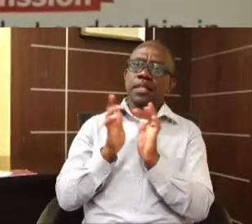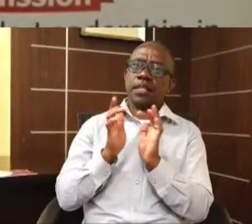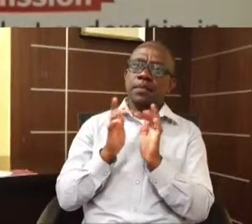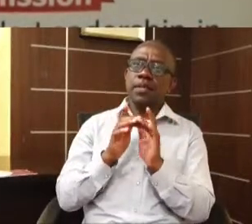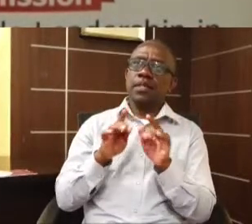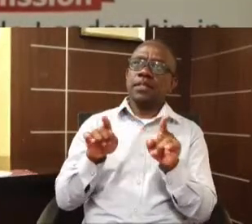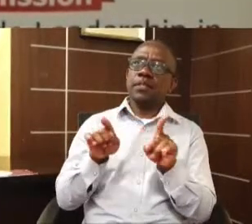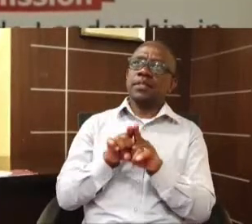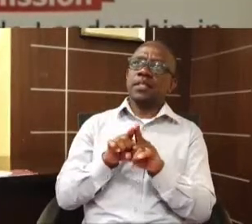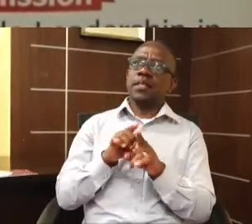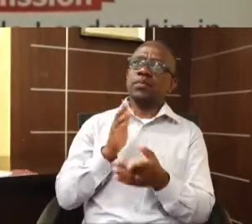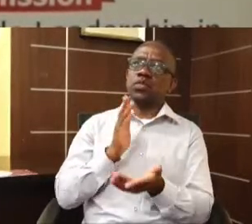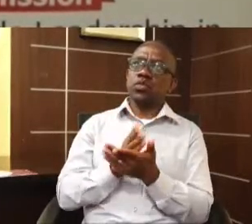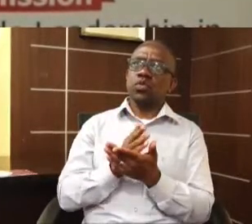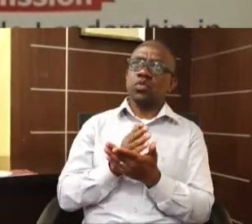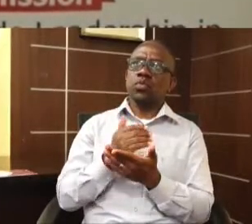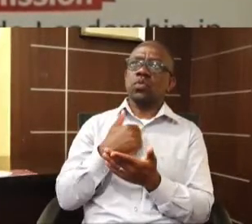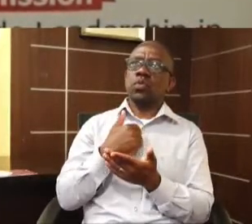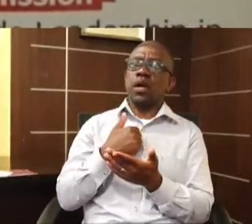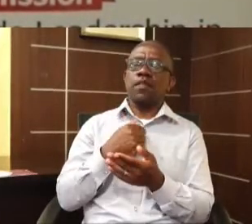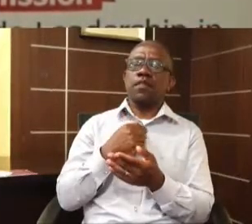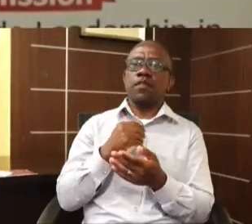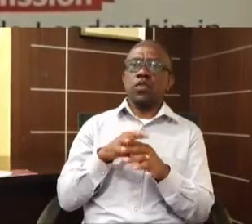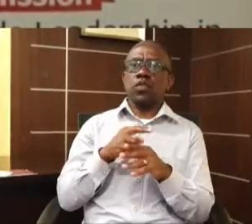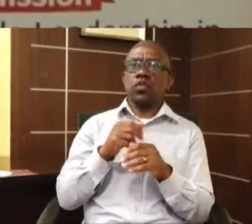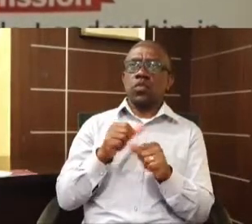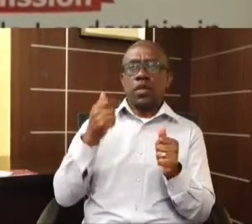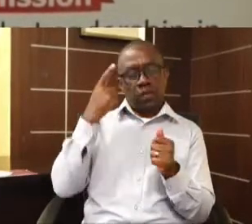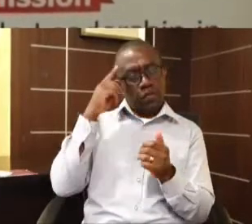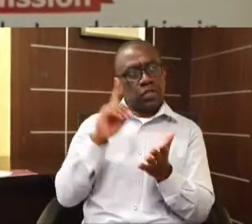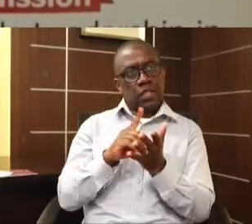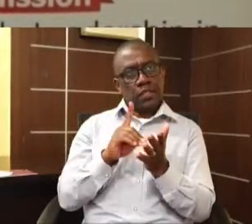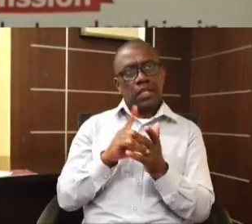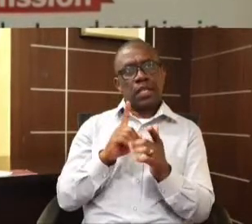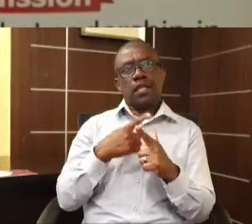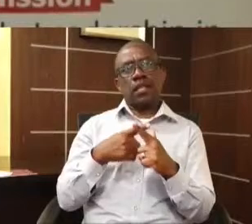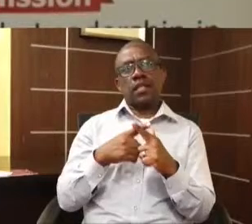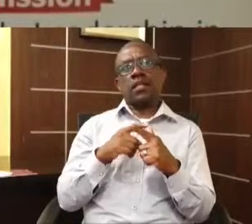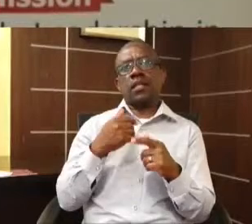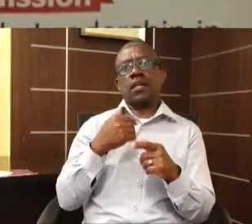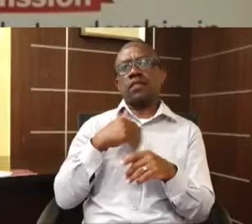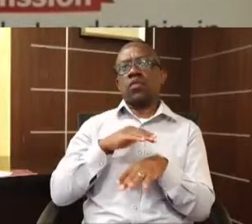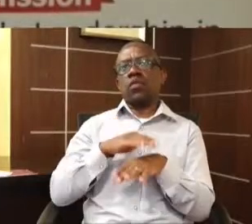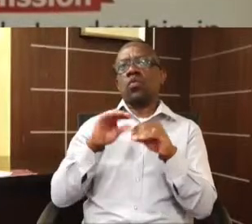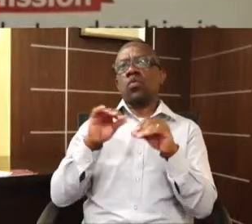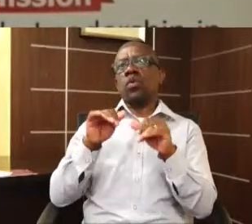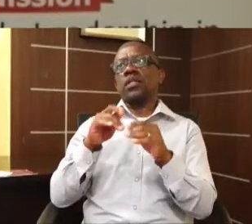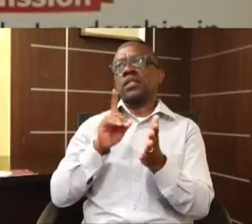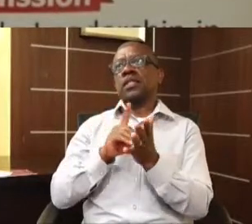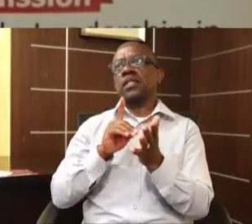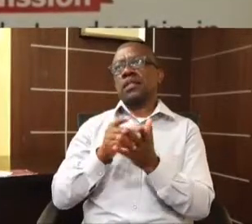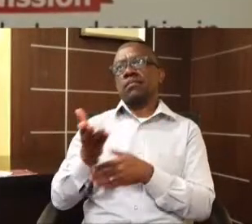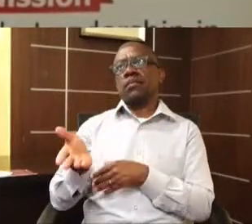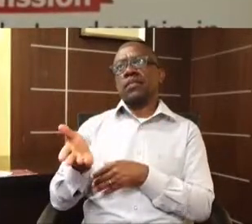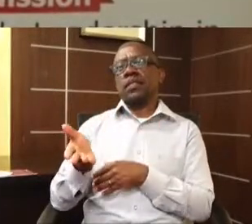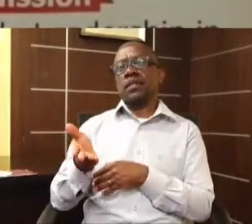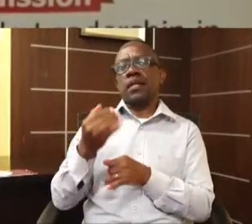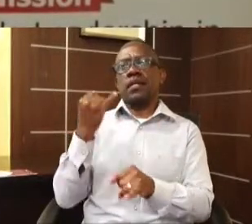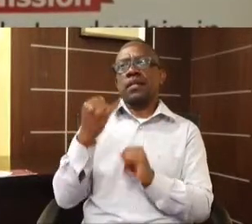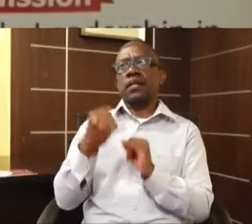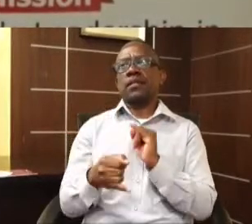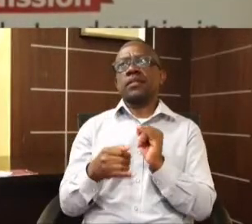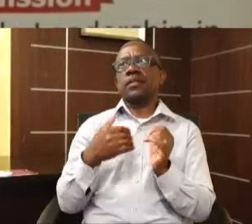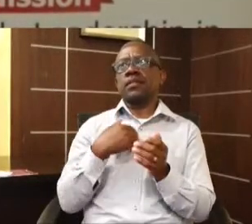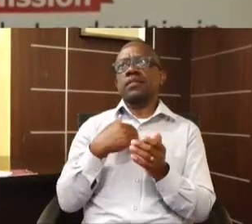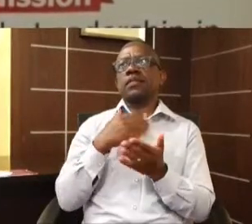you are intending good use of the data, and then you get access to good quality data. And lastly, just something